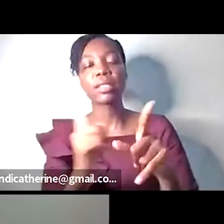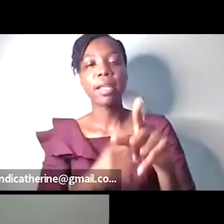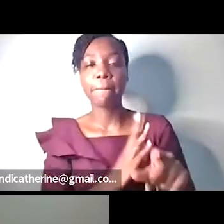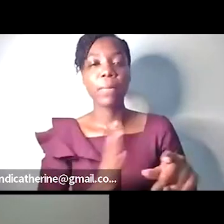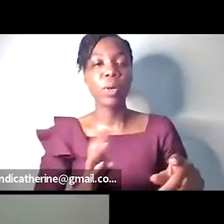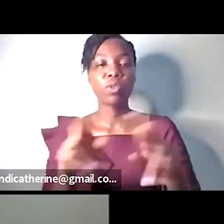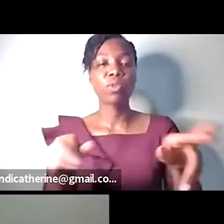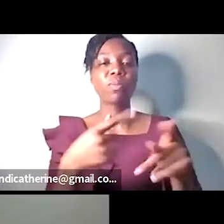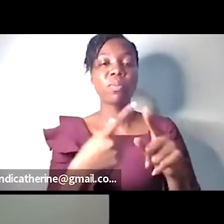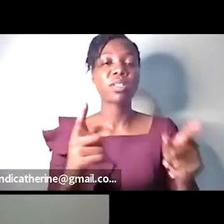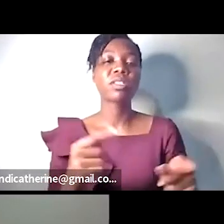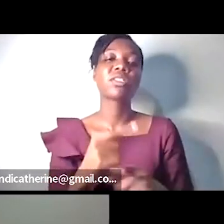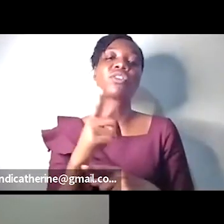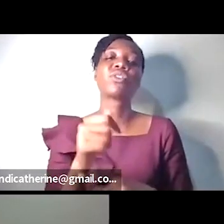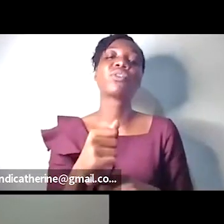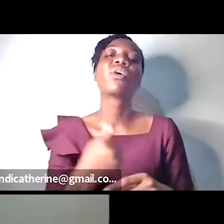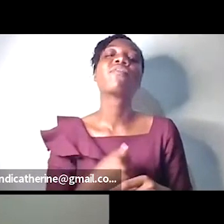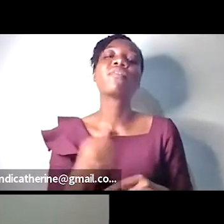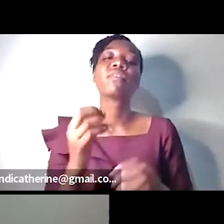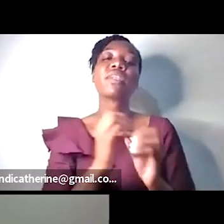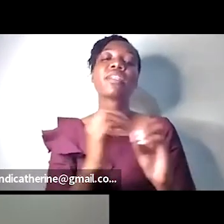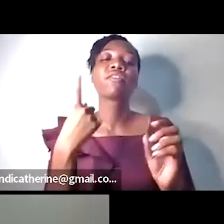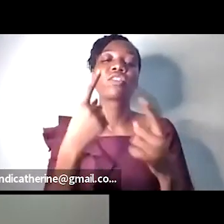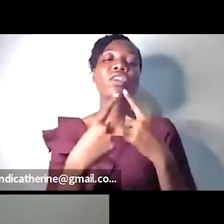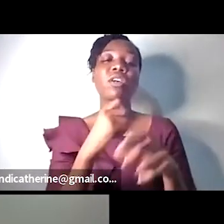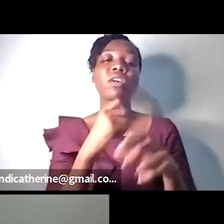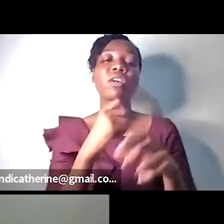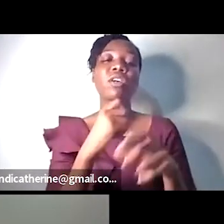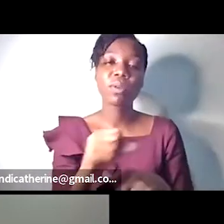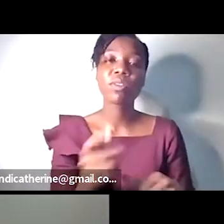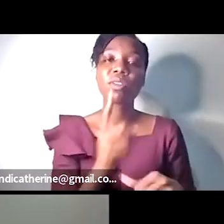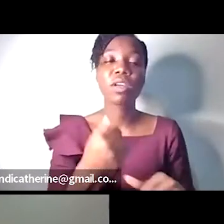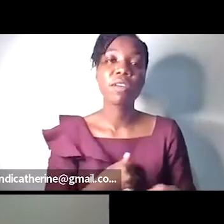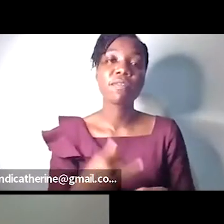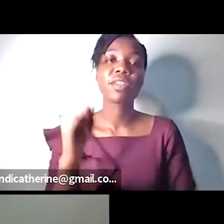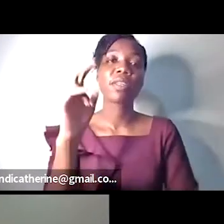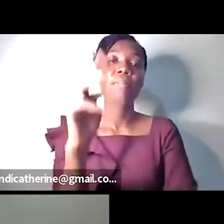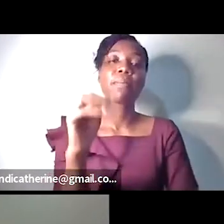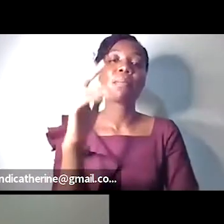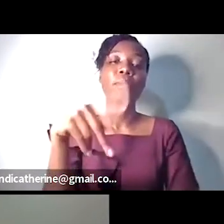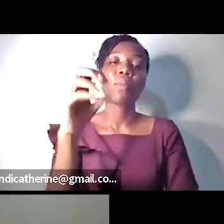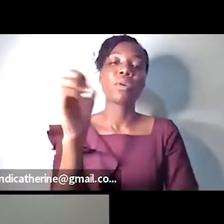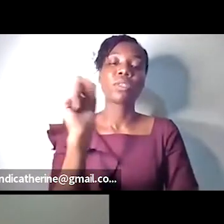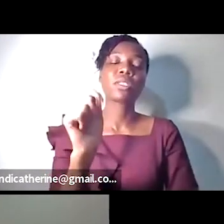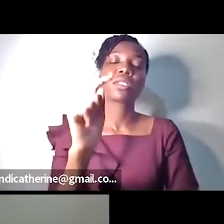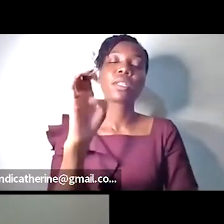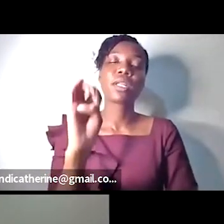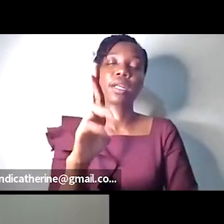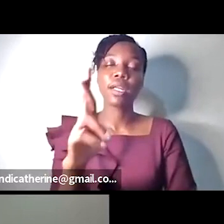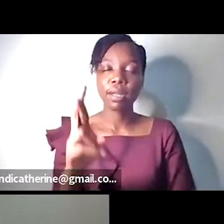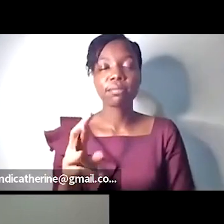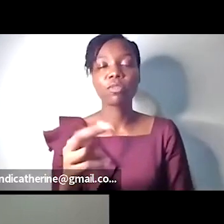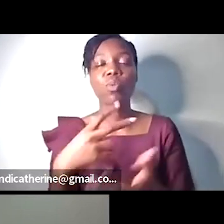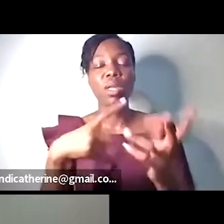nothing to say. So, Jennifer, there's this thing called imposter syndrome. You are a life coach, you are a legacy coach. For me to be able to